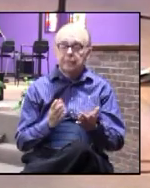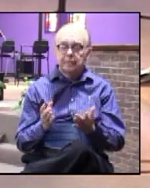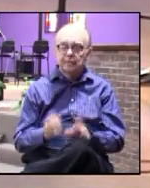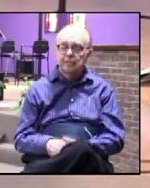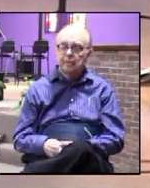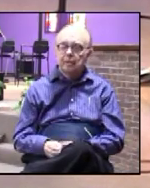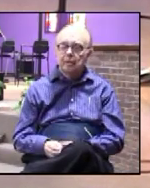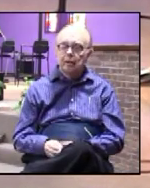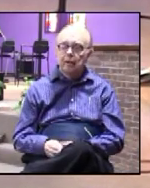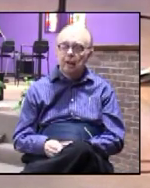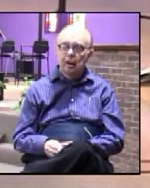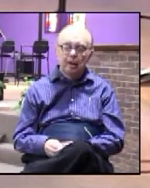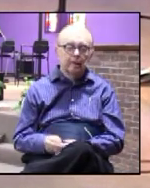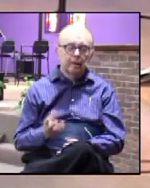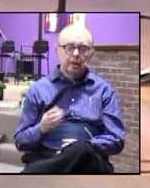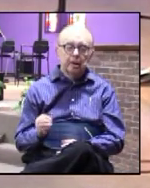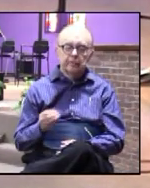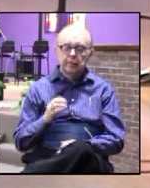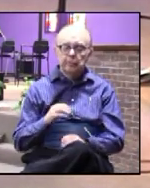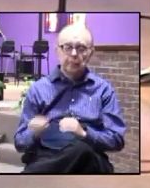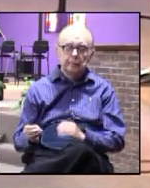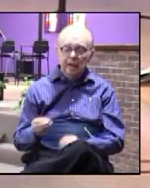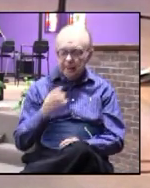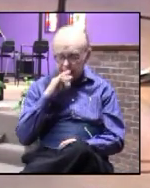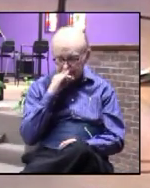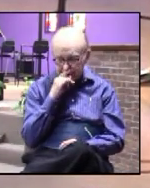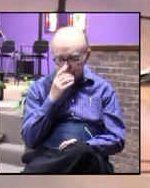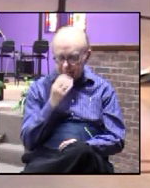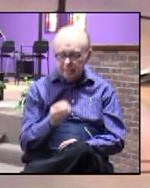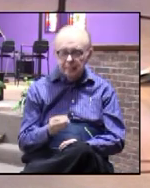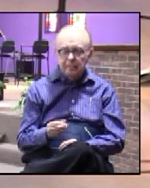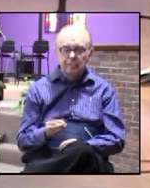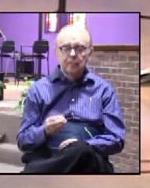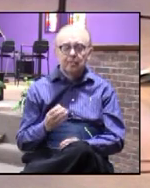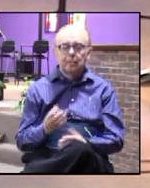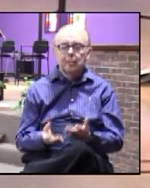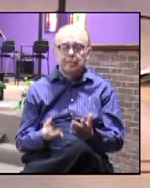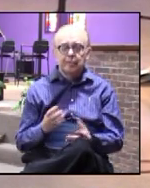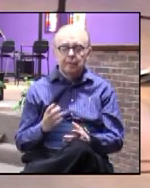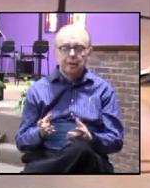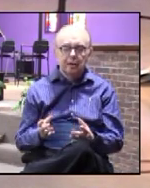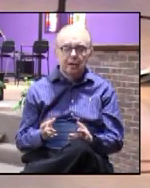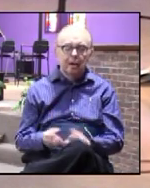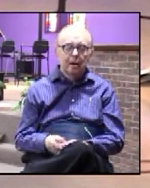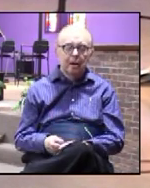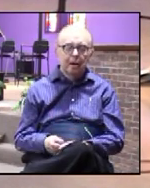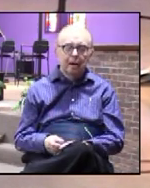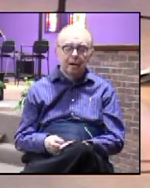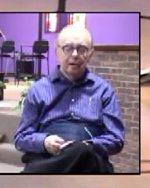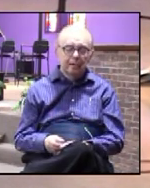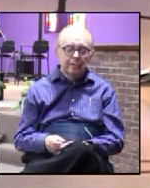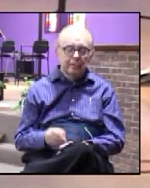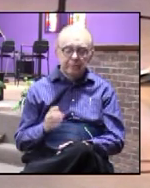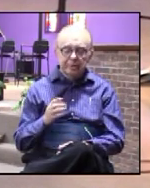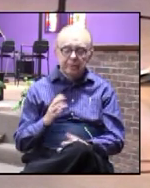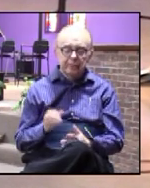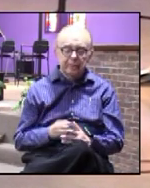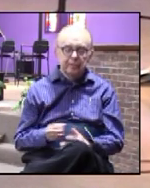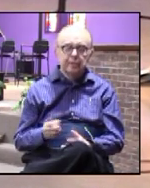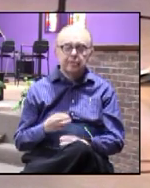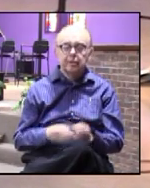It never did put my kids to sleep. And maybe I should have sang to them more and should have talked to